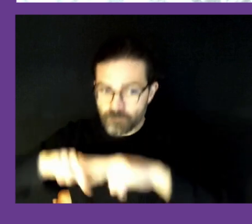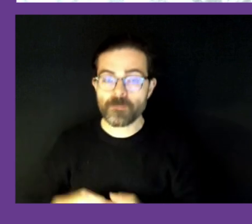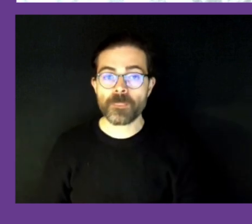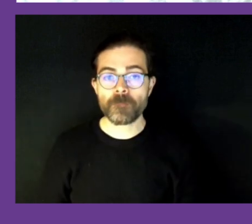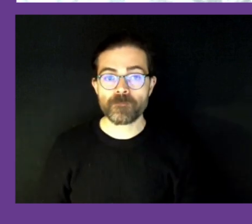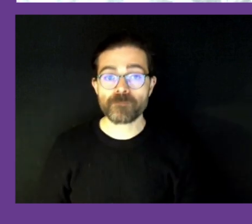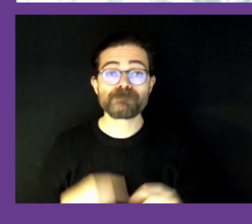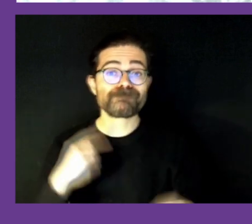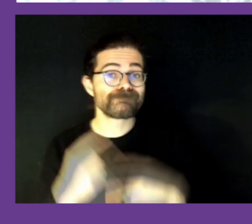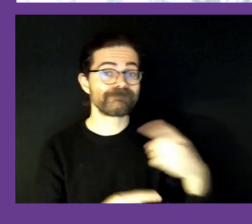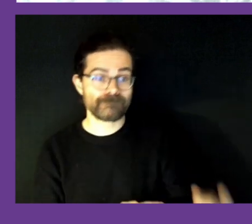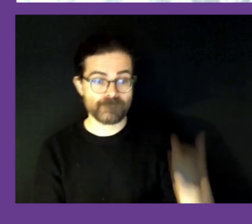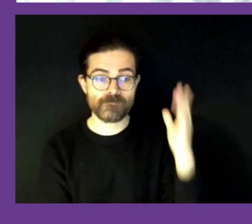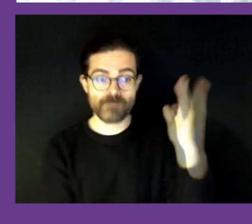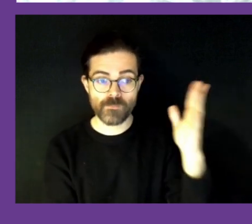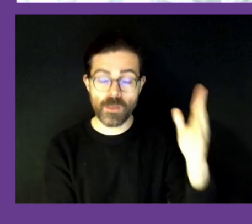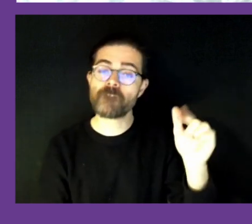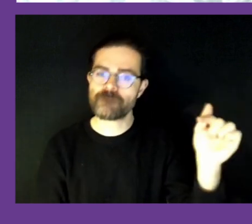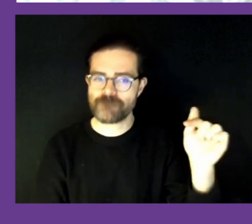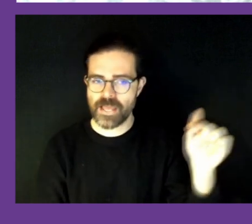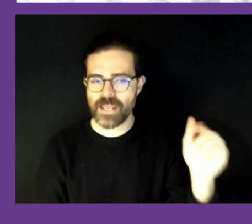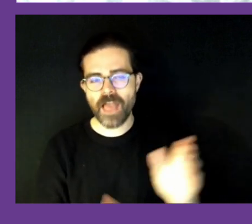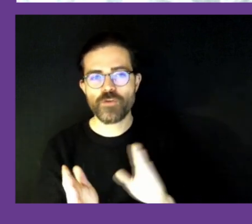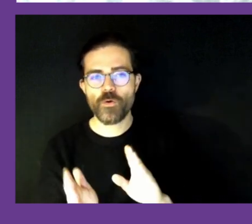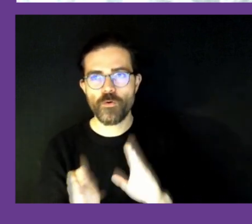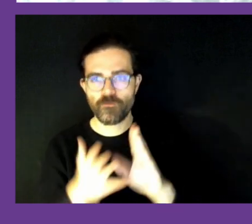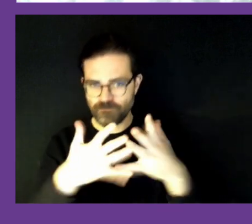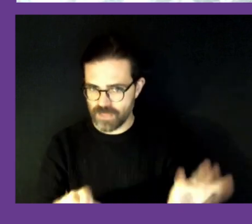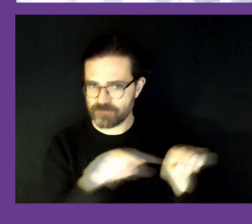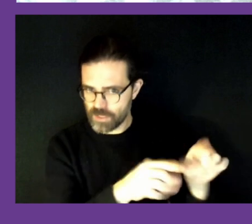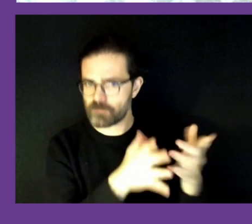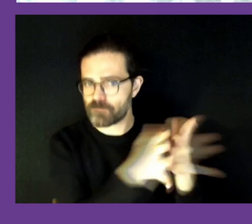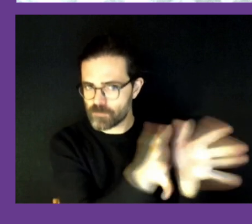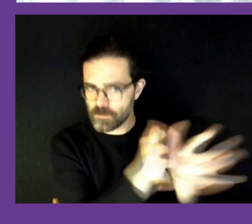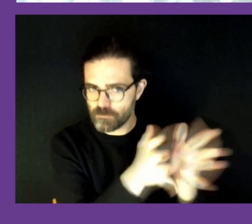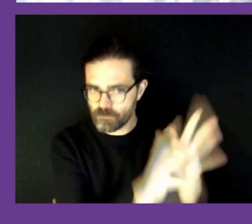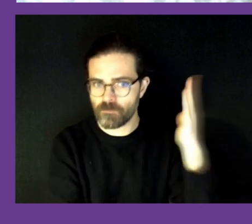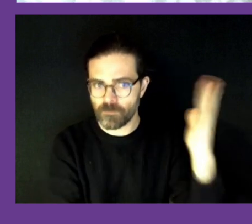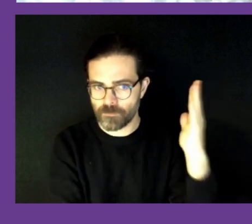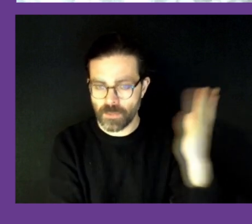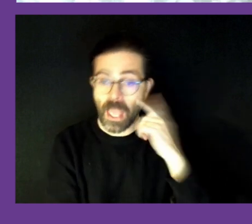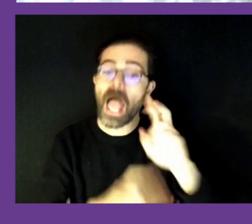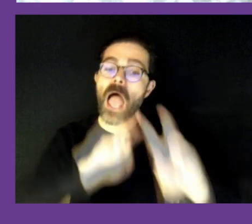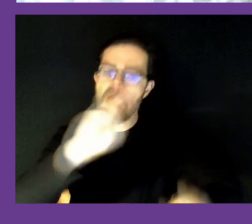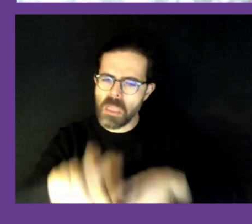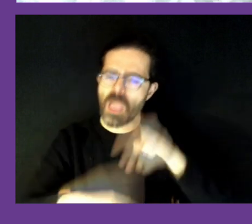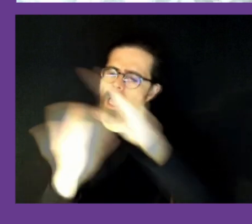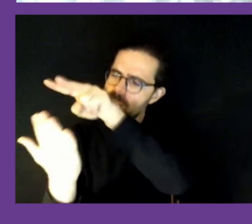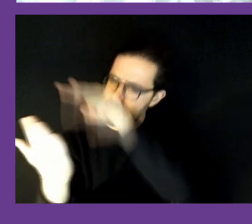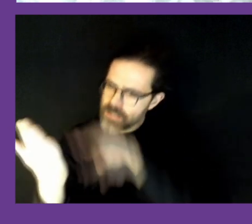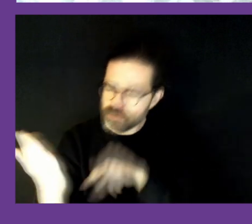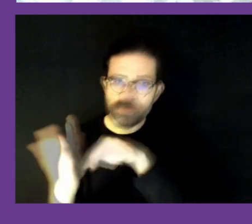will give the floor back to Fernando for a presentation about the revision of the standard on accessibility of the